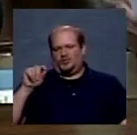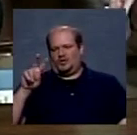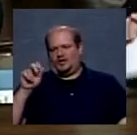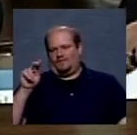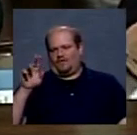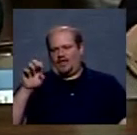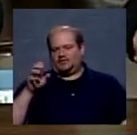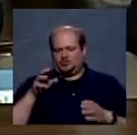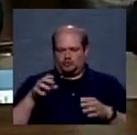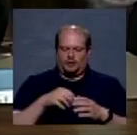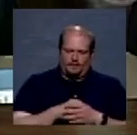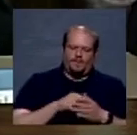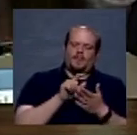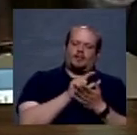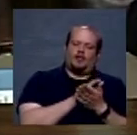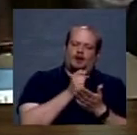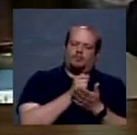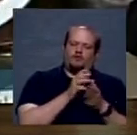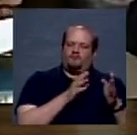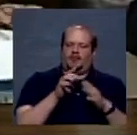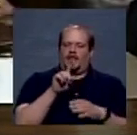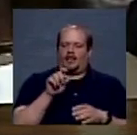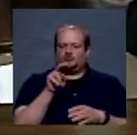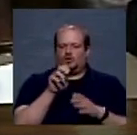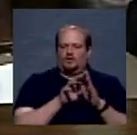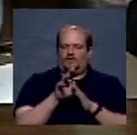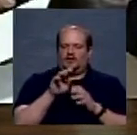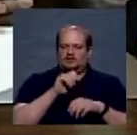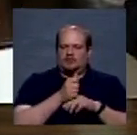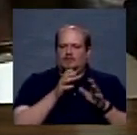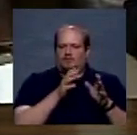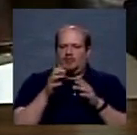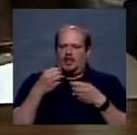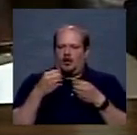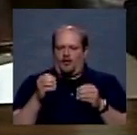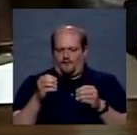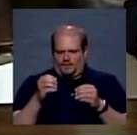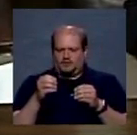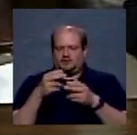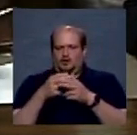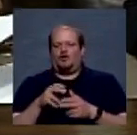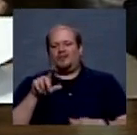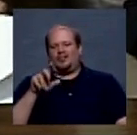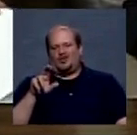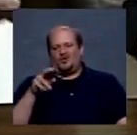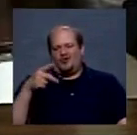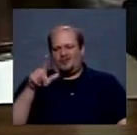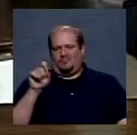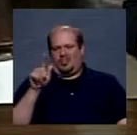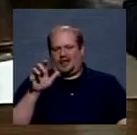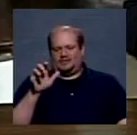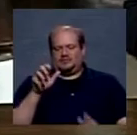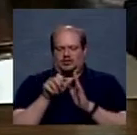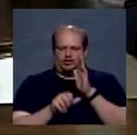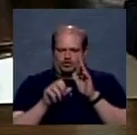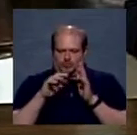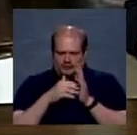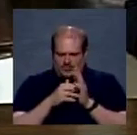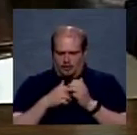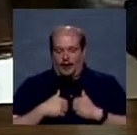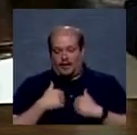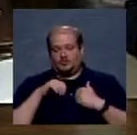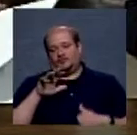Street. An ordinance to approve a planned zoning development establish a planned office district titled Little Rock Plastic Surgery Center, revised, short form PDO, located